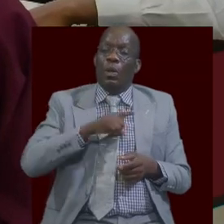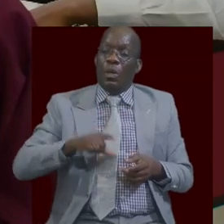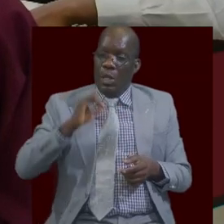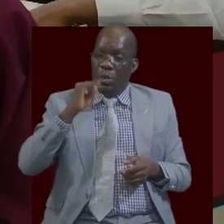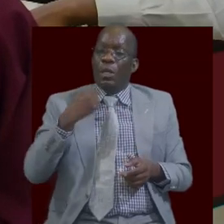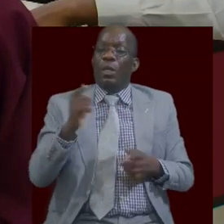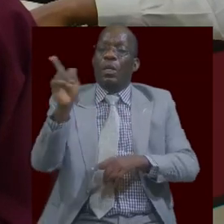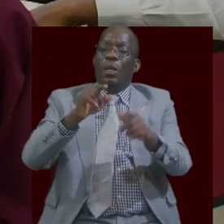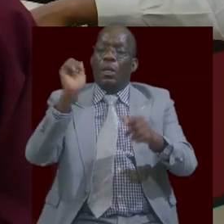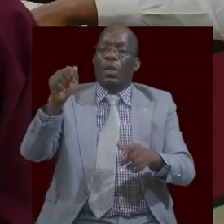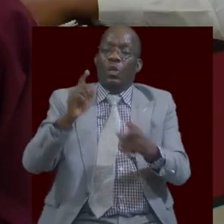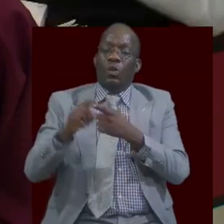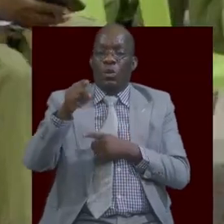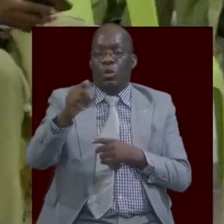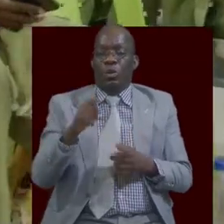Whiter,